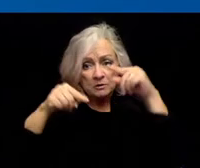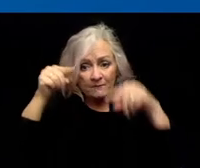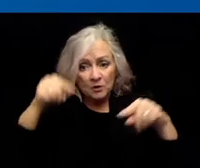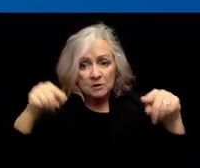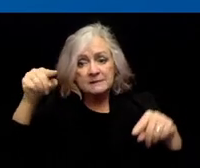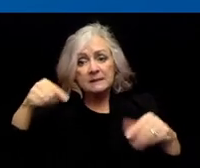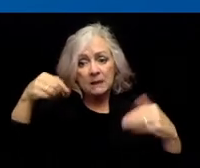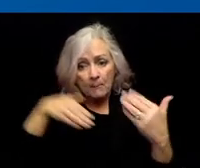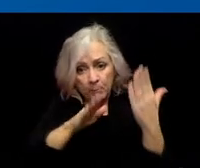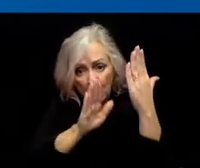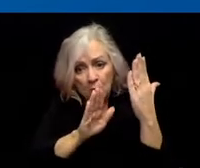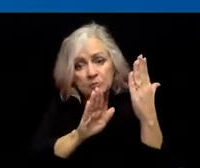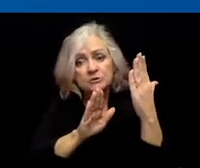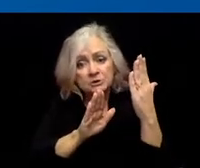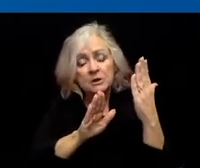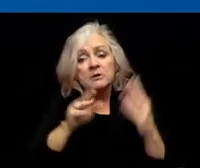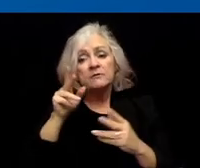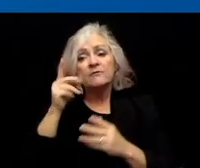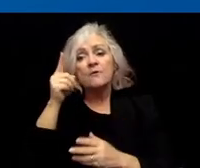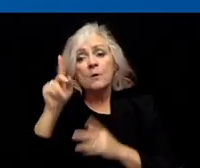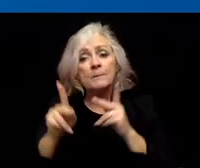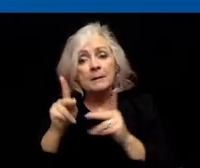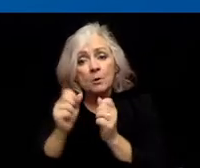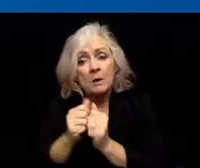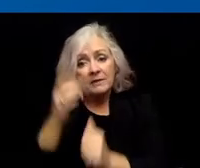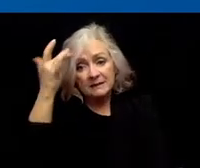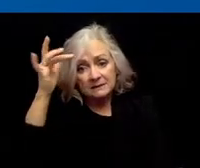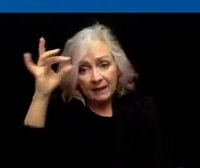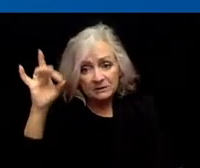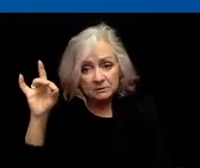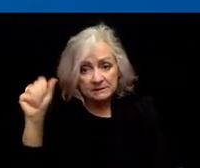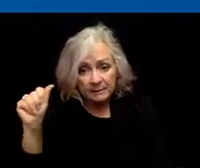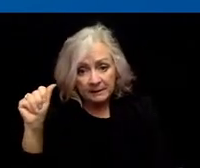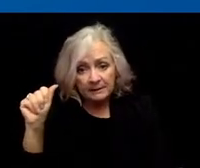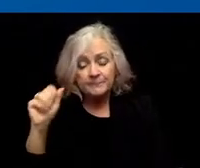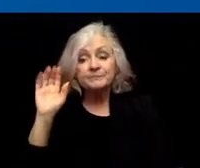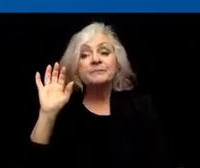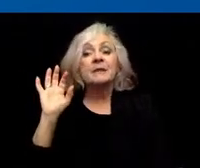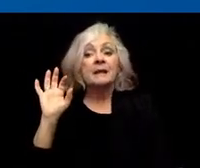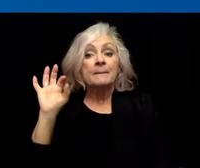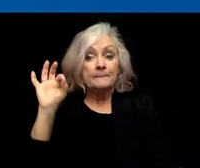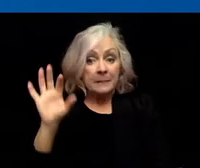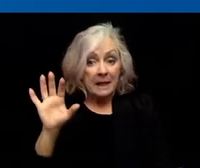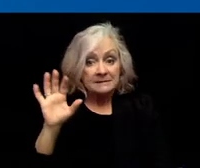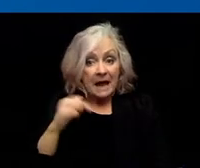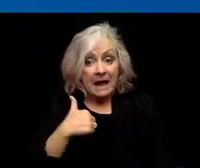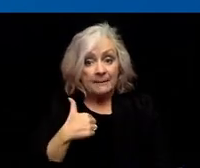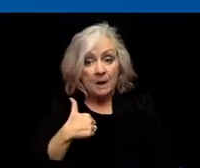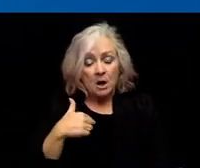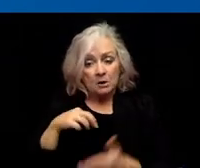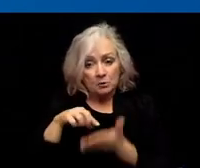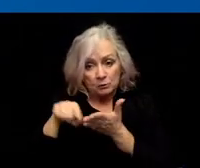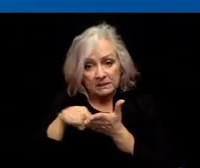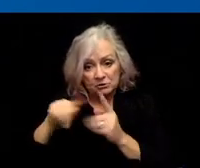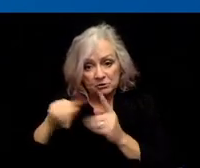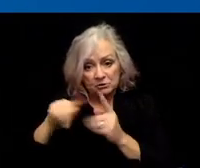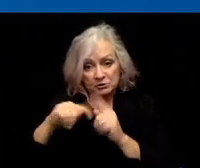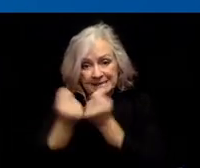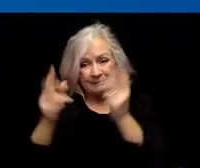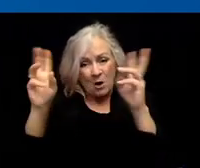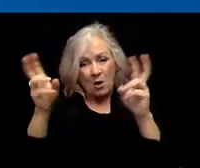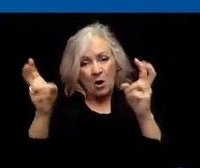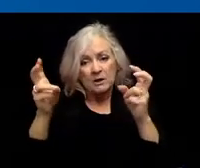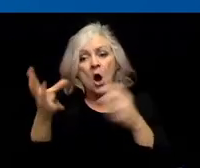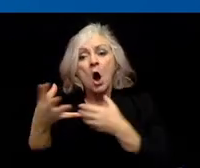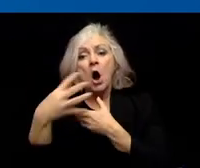And I'll also say I am on the leadership team of a large research network called the Autism Intervention Research Network